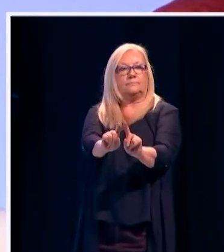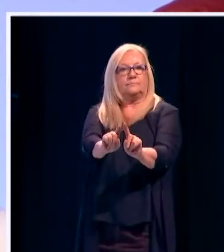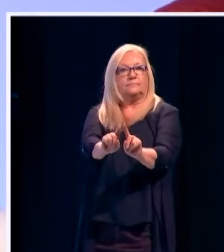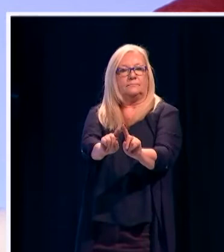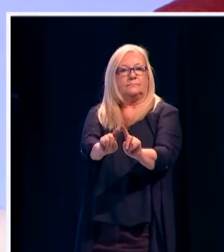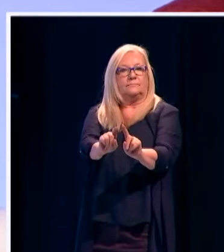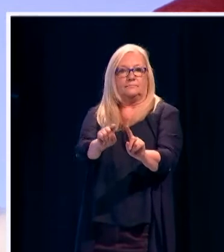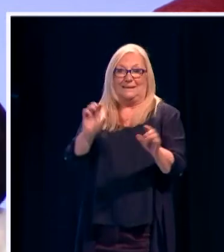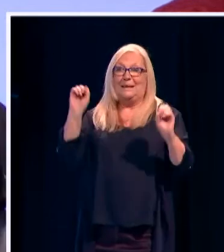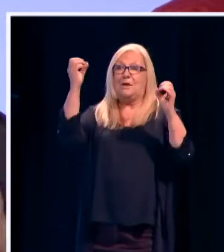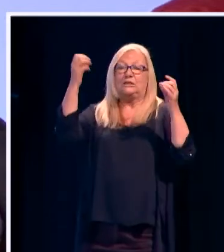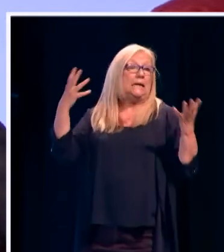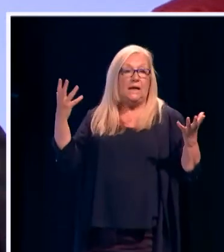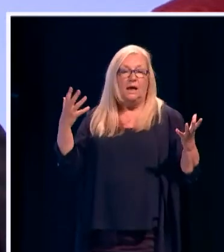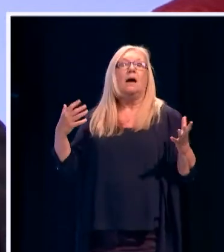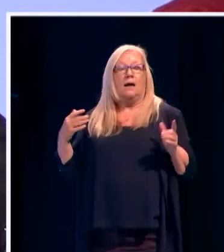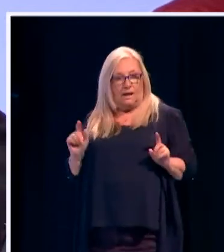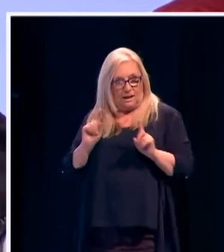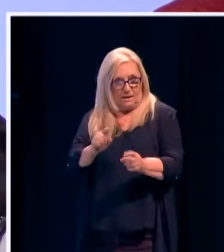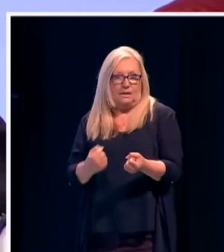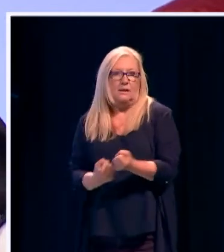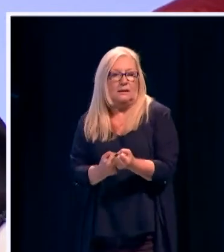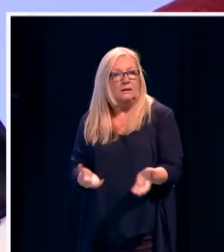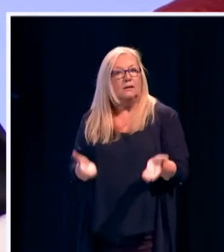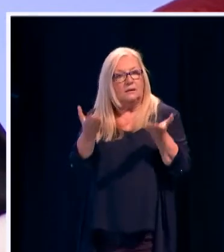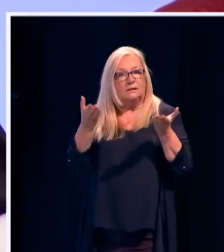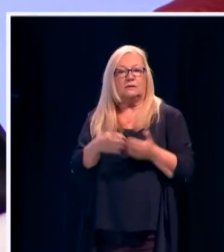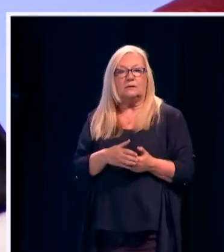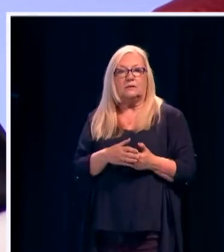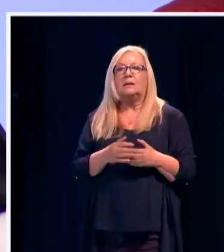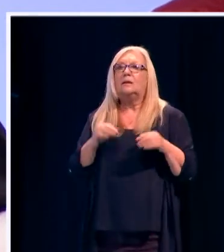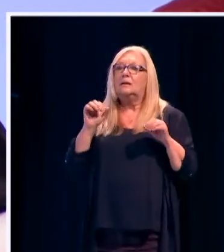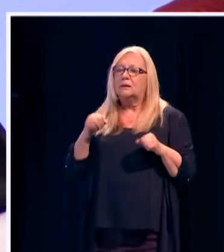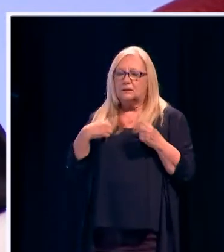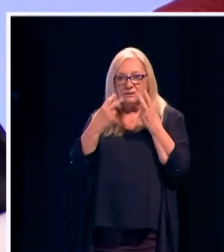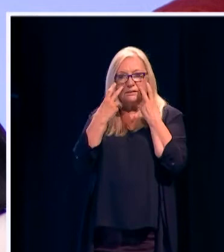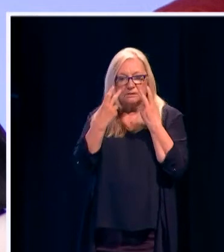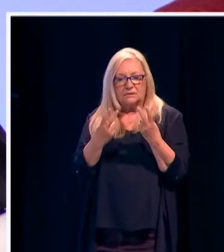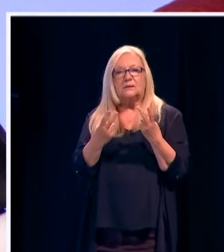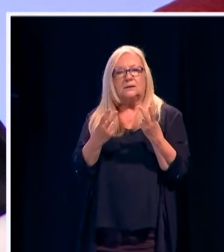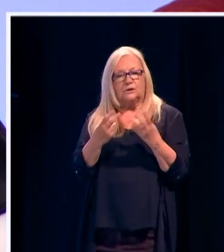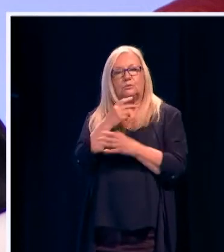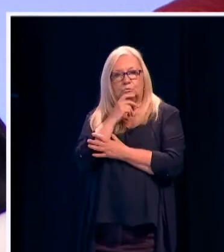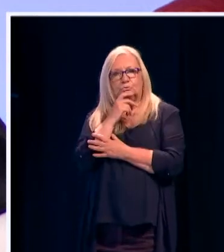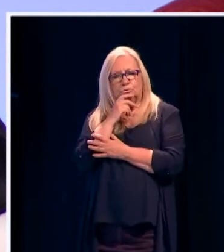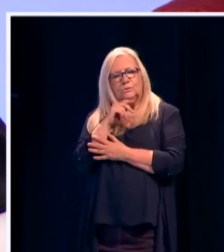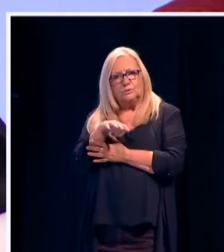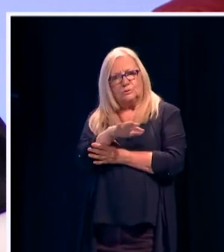So many situations. And there you can see that even in this